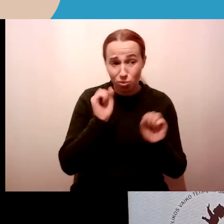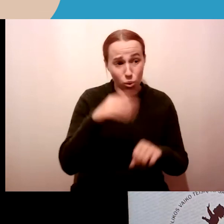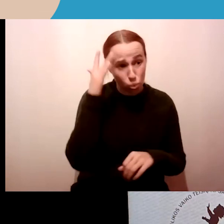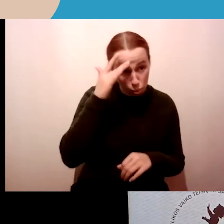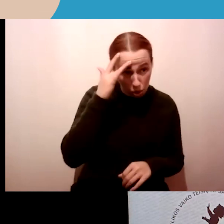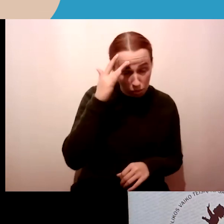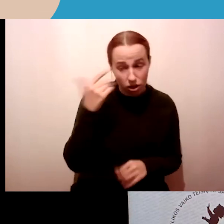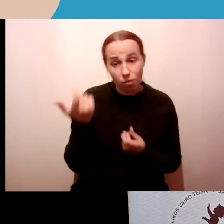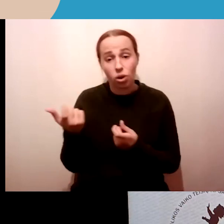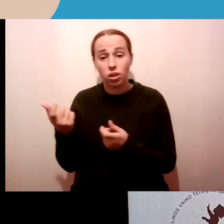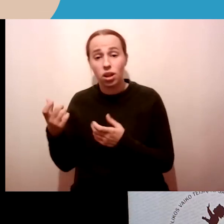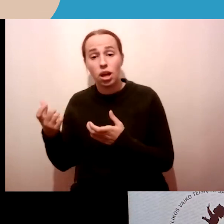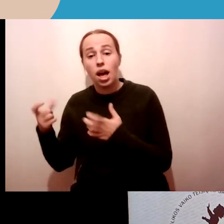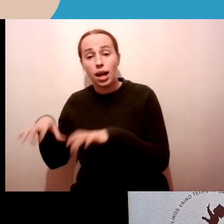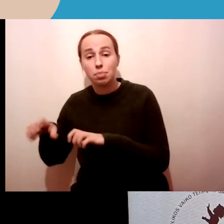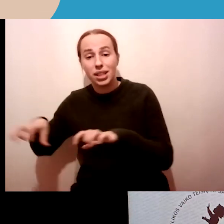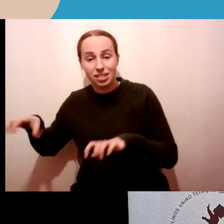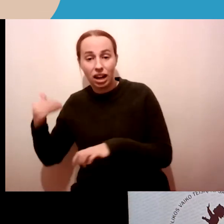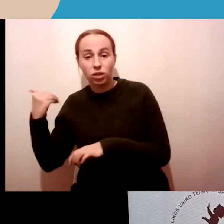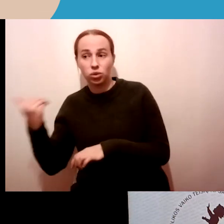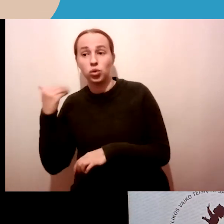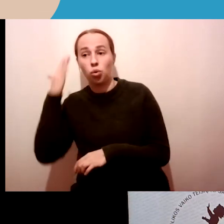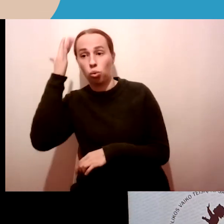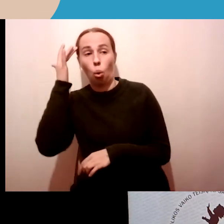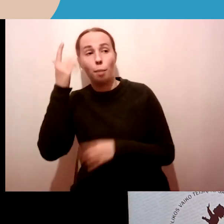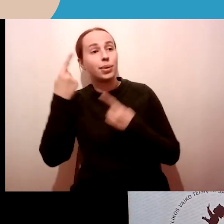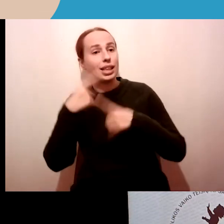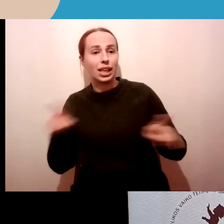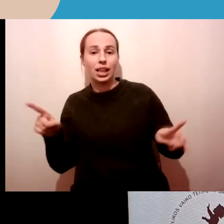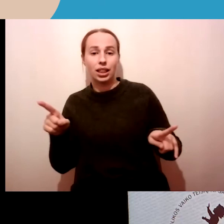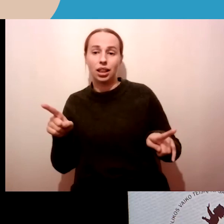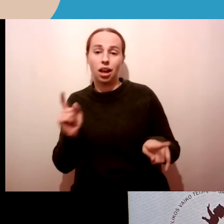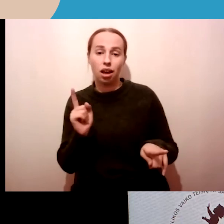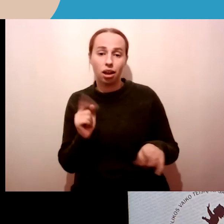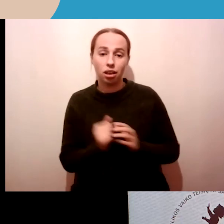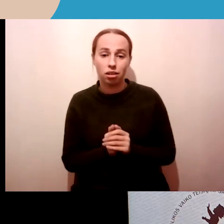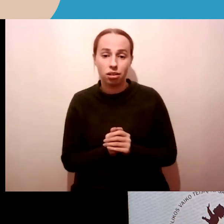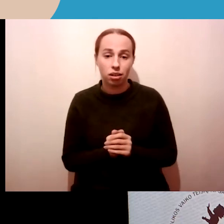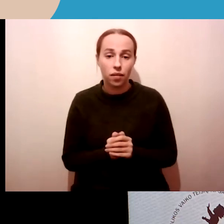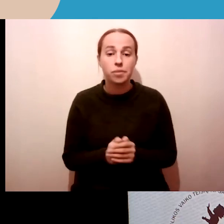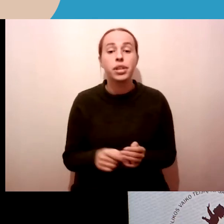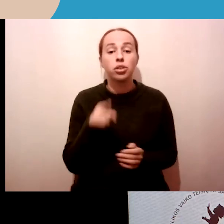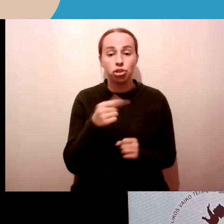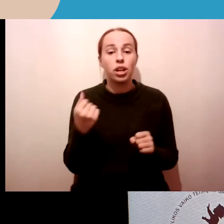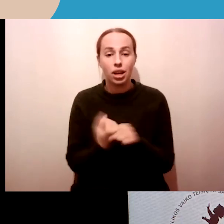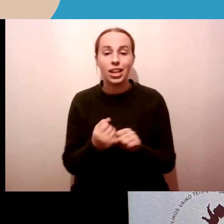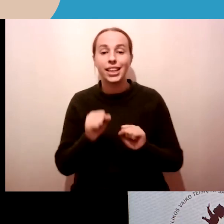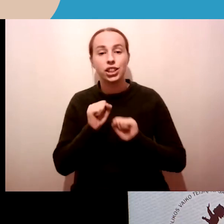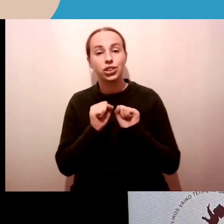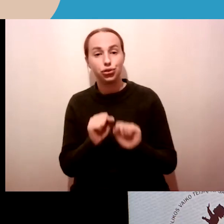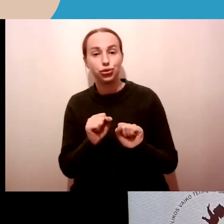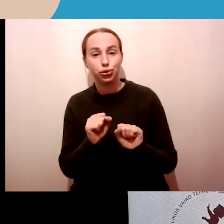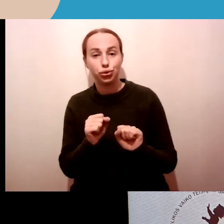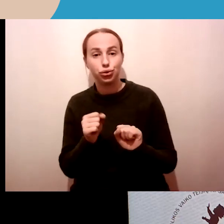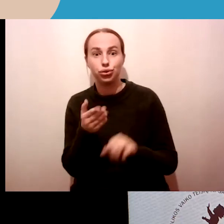disability would not suscitate such reactions, or their management would really